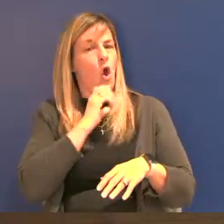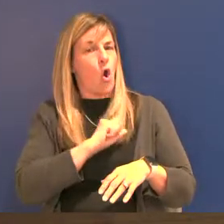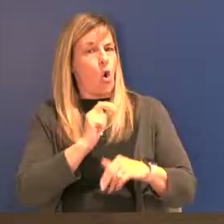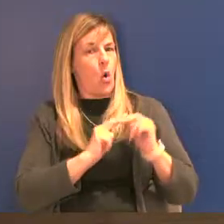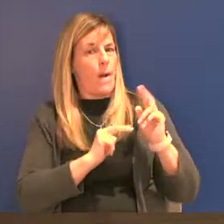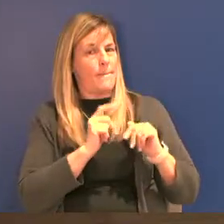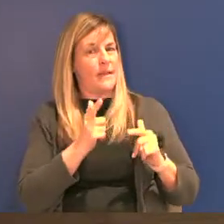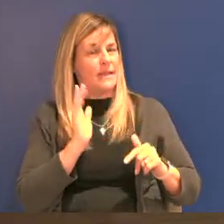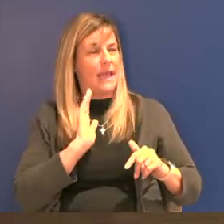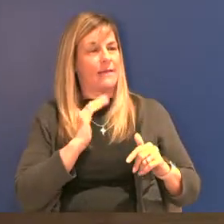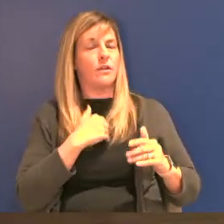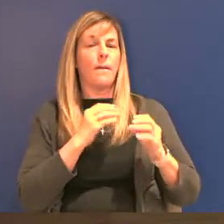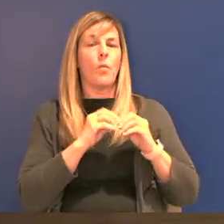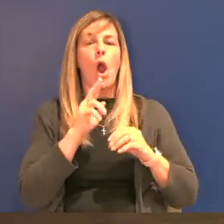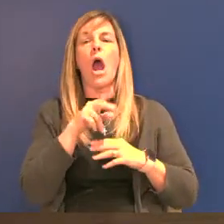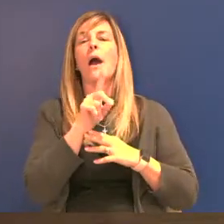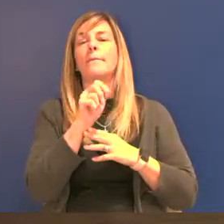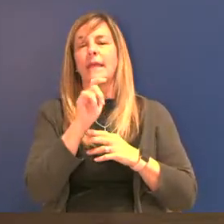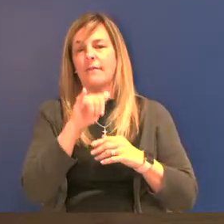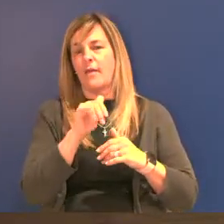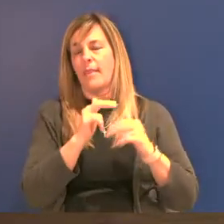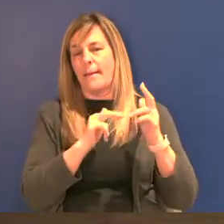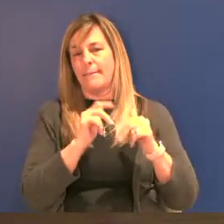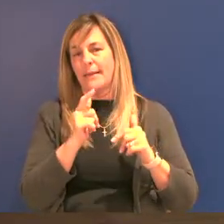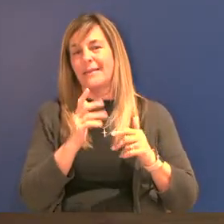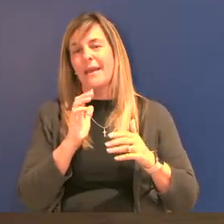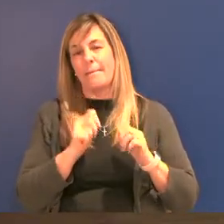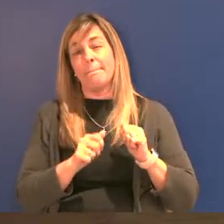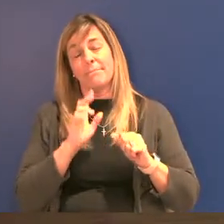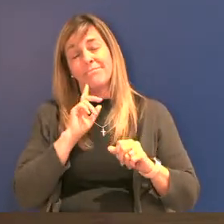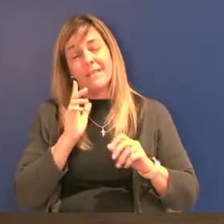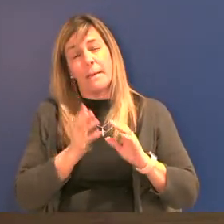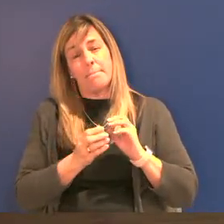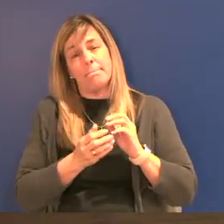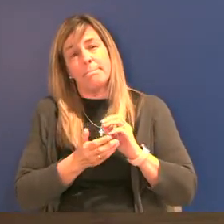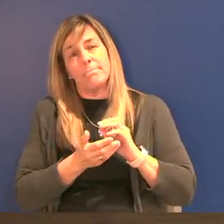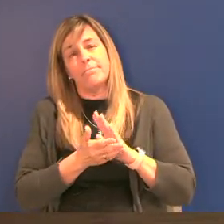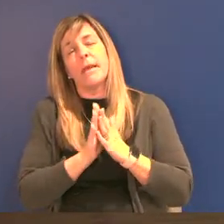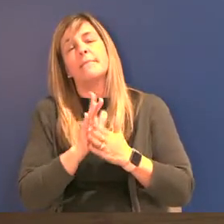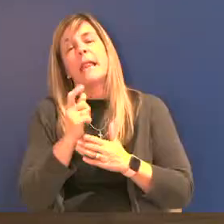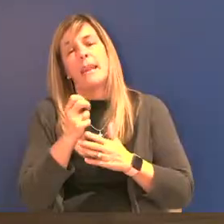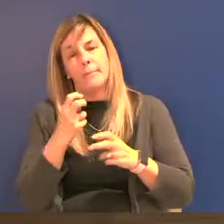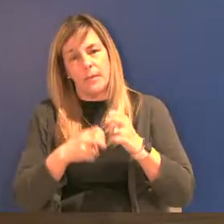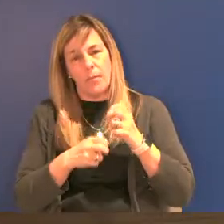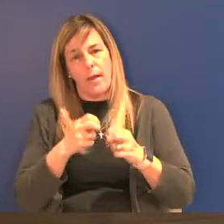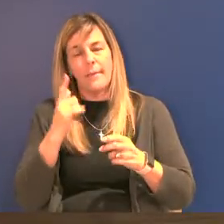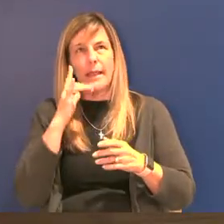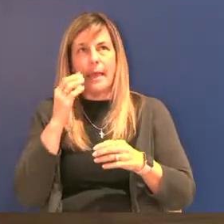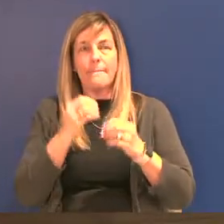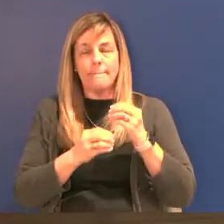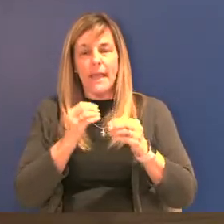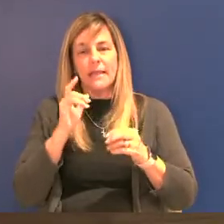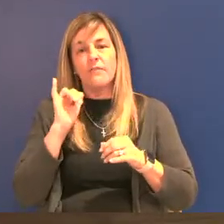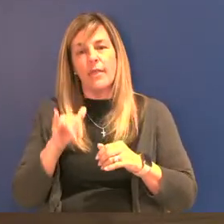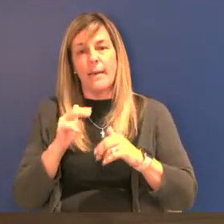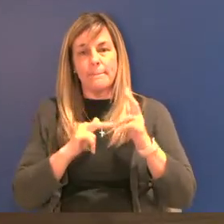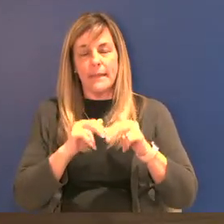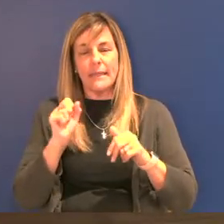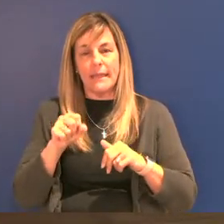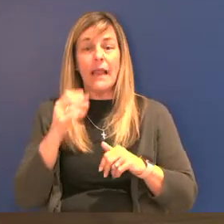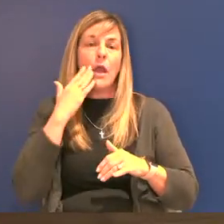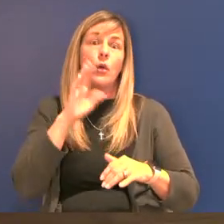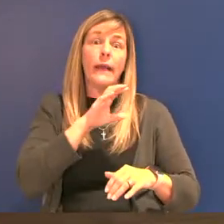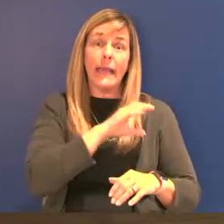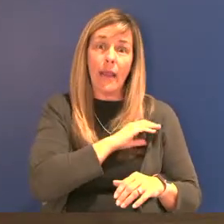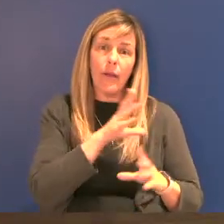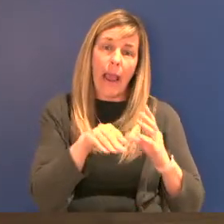more of an update to the building. It does become very problematic as far as the maintenance of the building. And I know it has character, right? But we want to